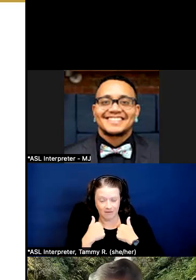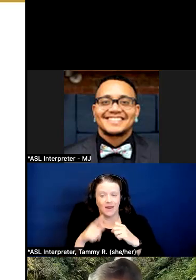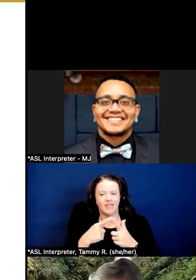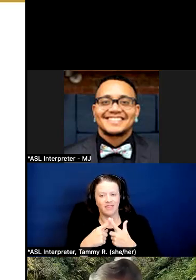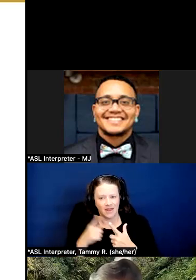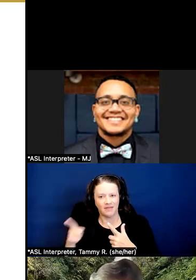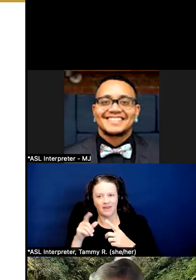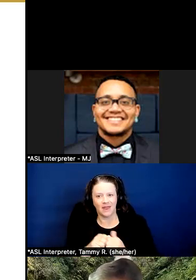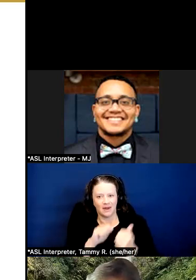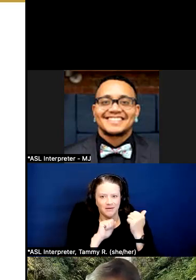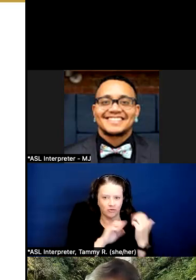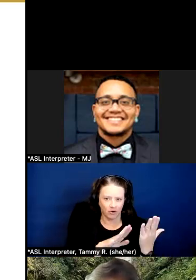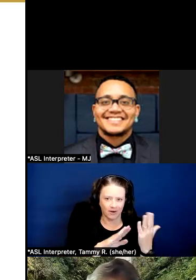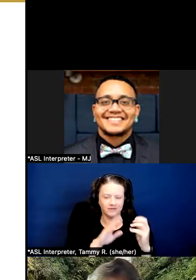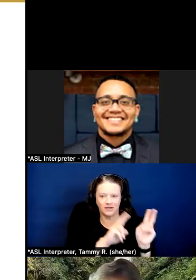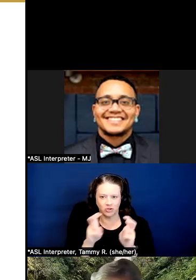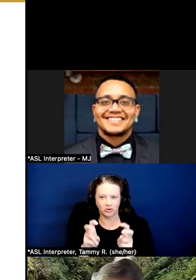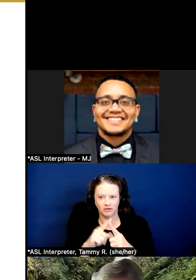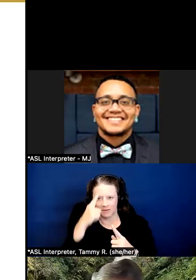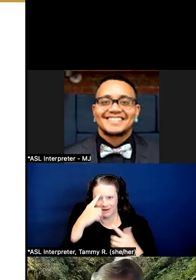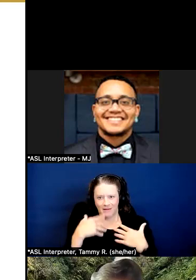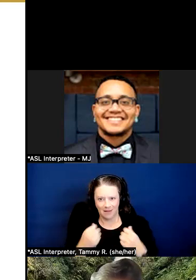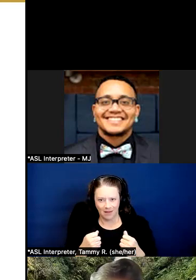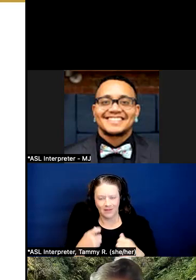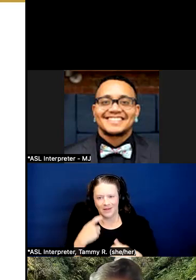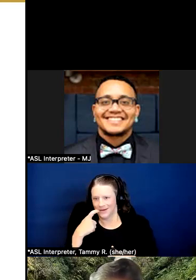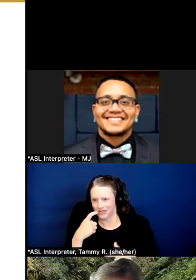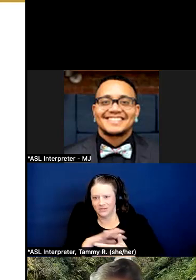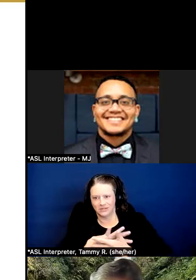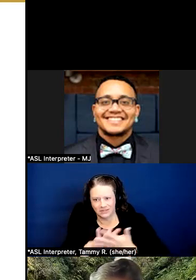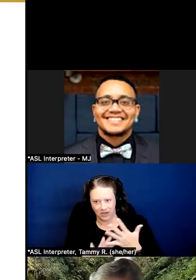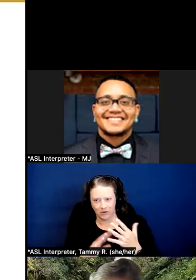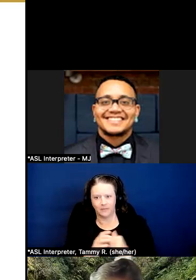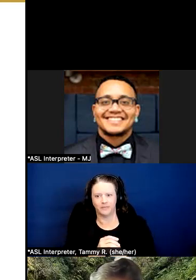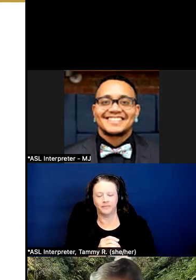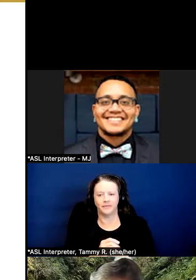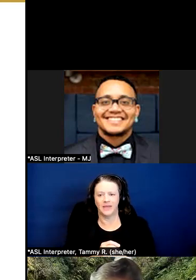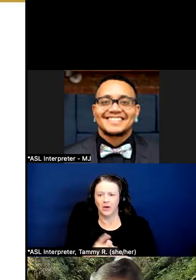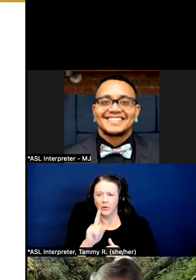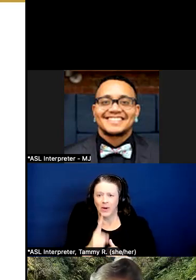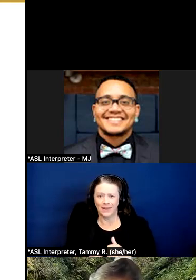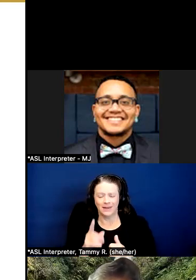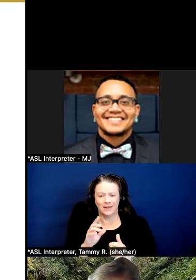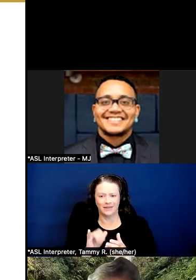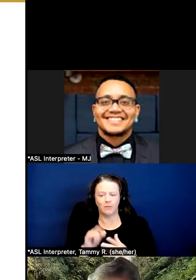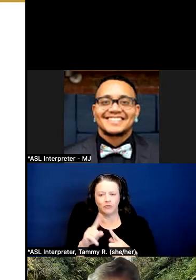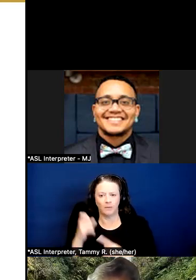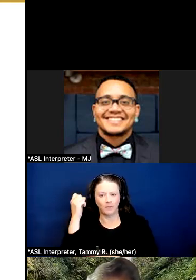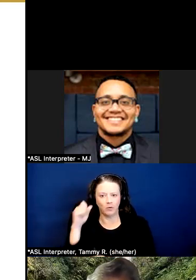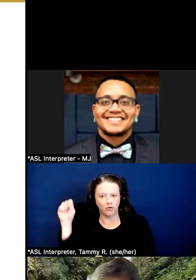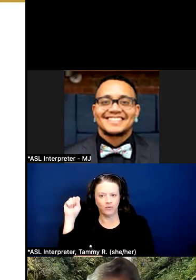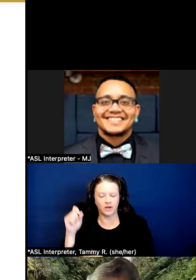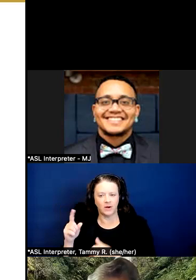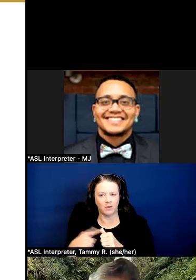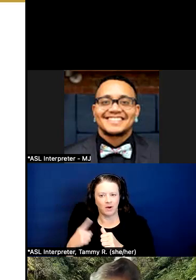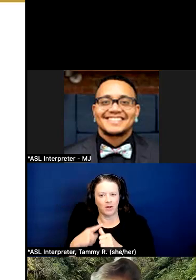deal with mental health, addictions, etc. So it came out of the movement, primarily working with